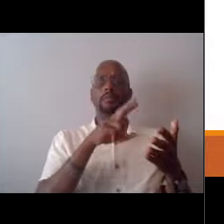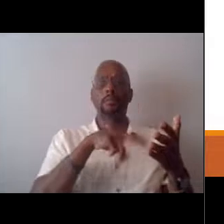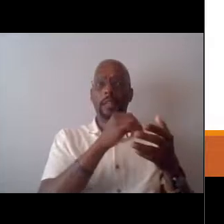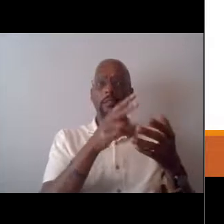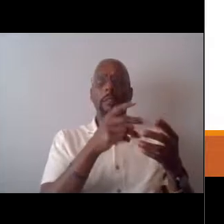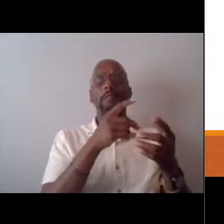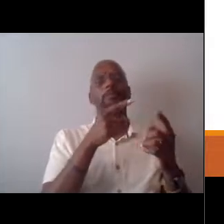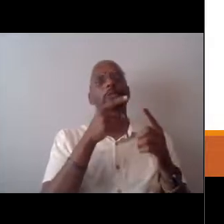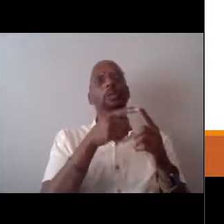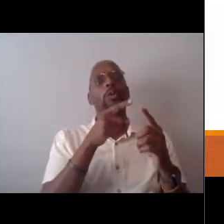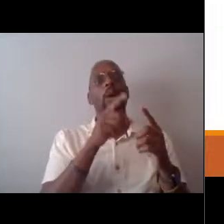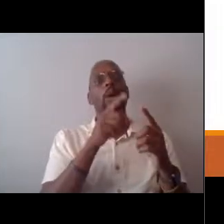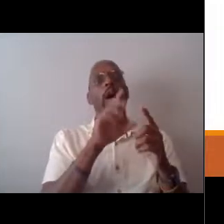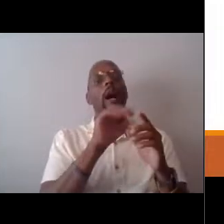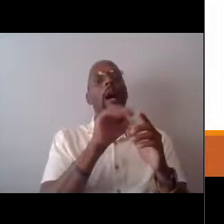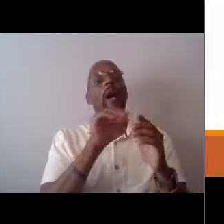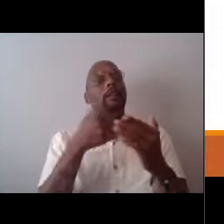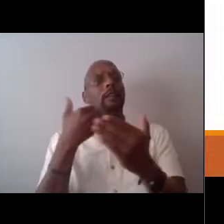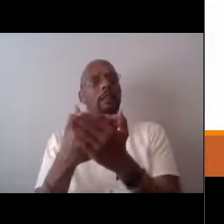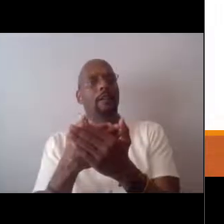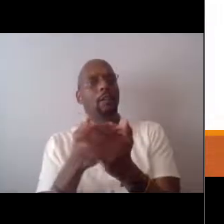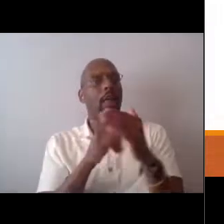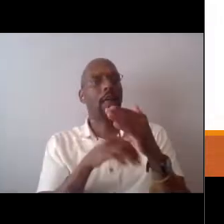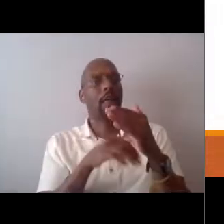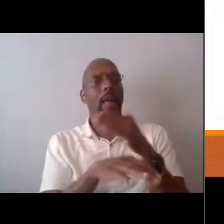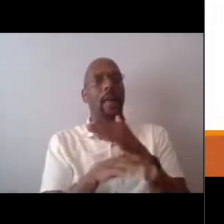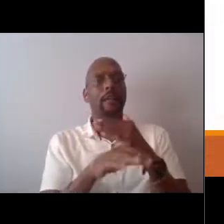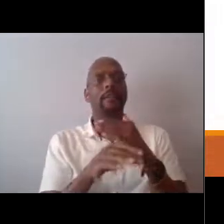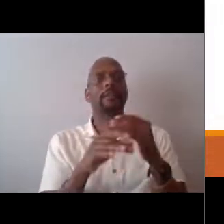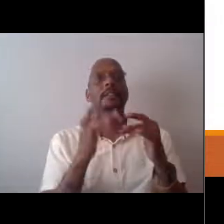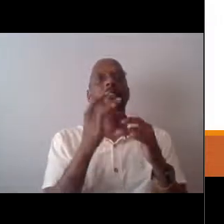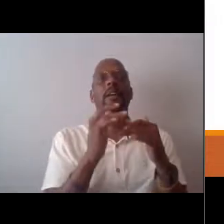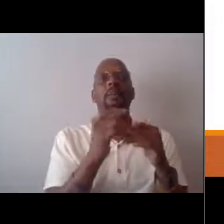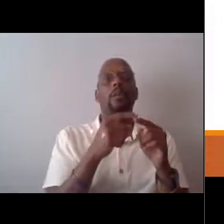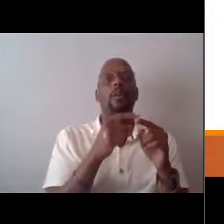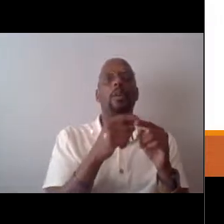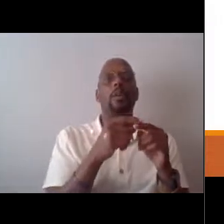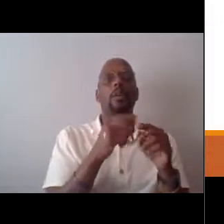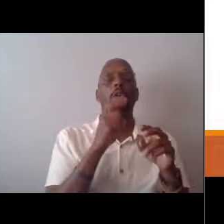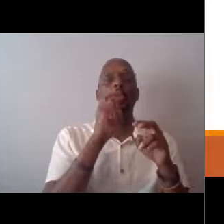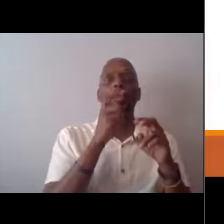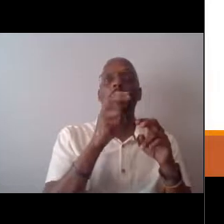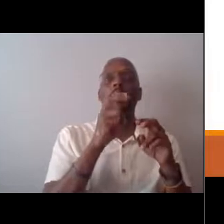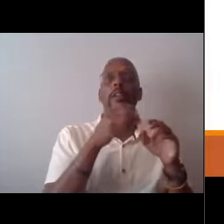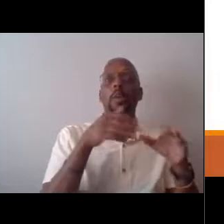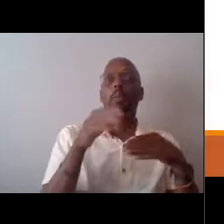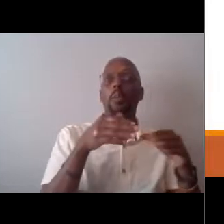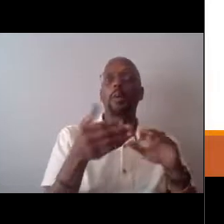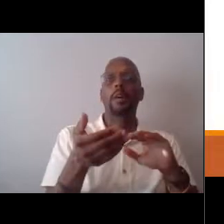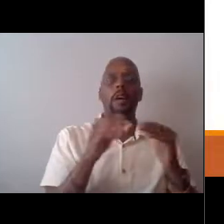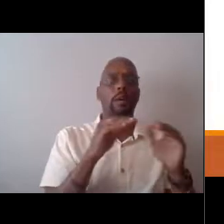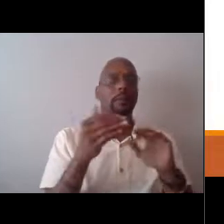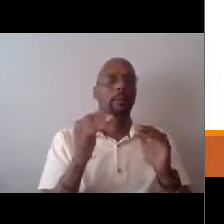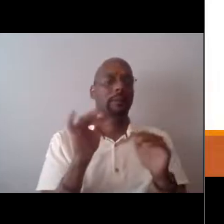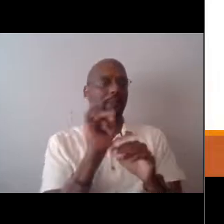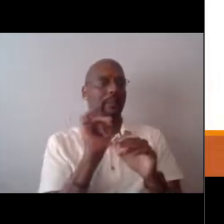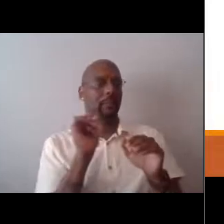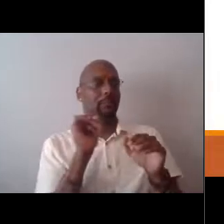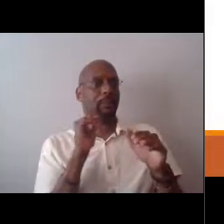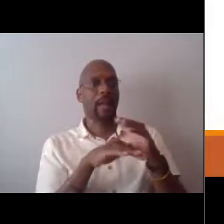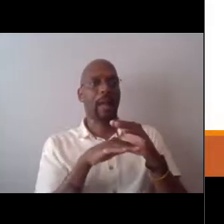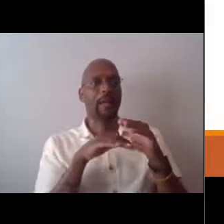and we're defining multimodal access as transit and walking for right now, compared to the same access provided